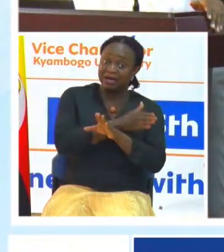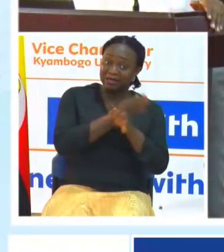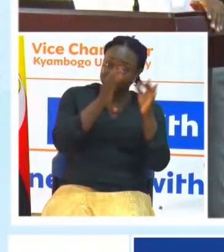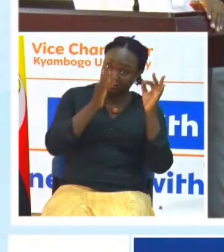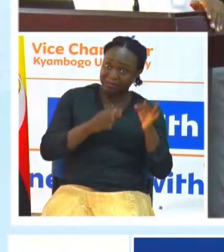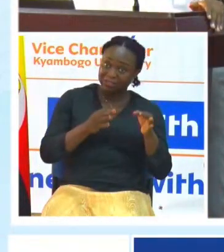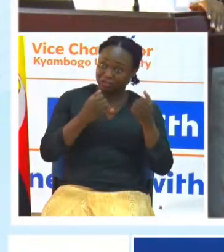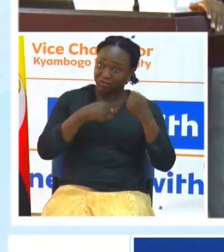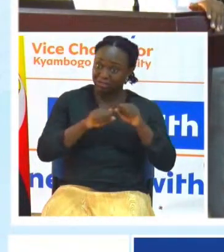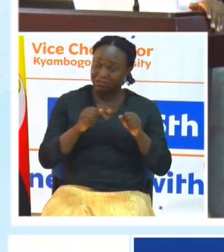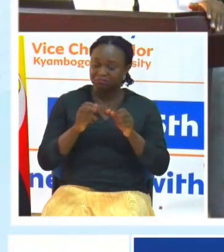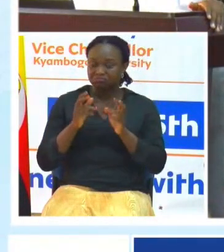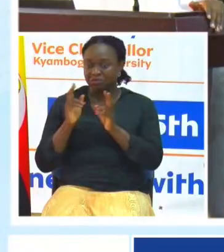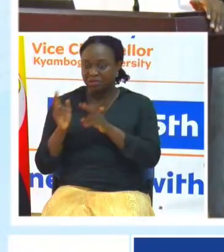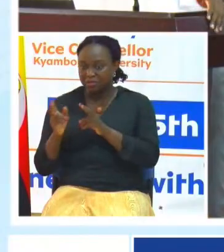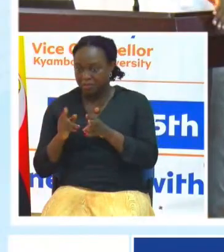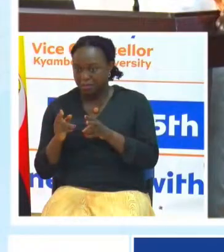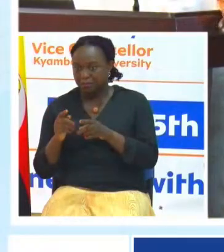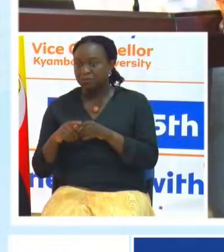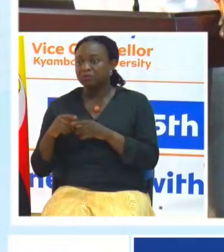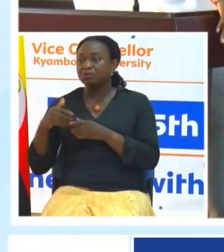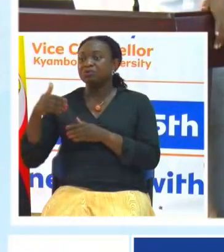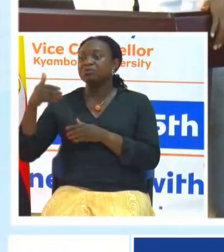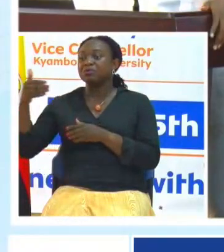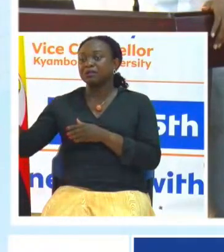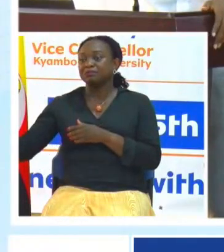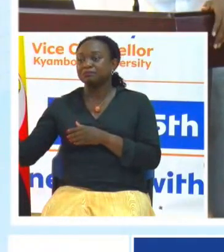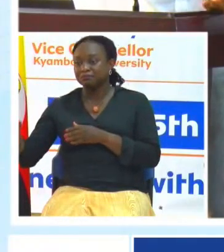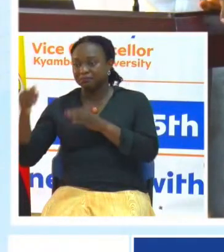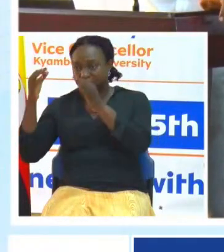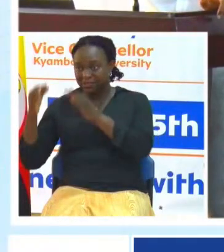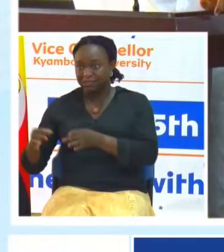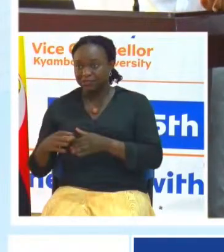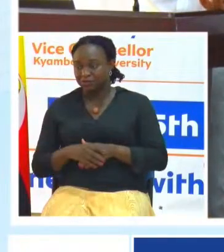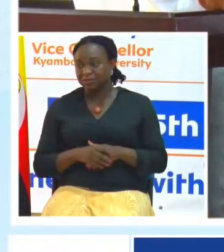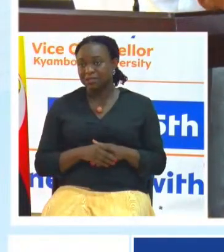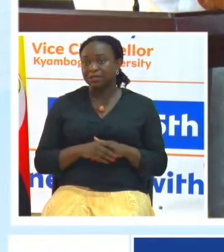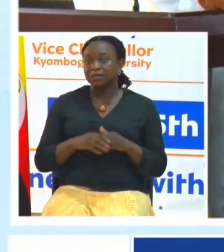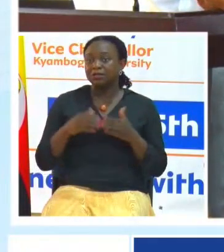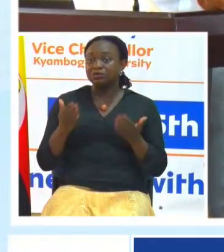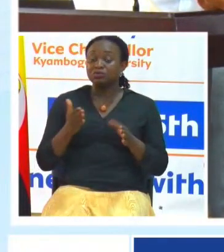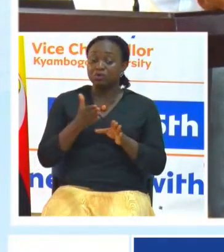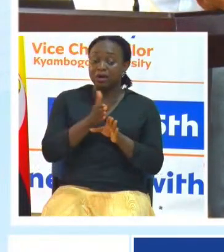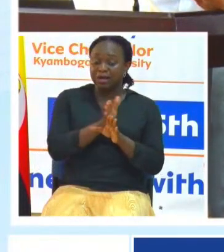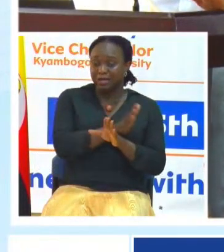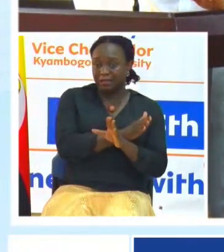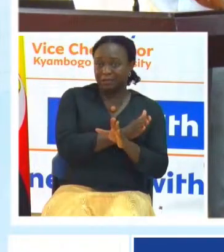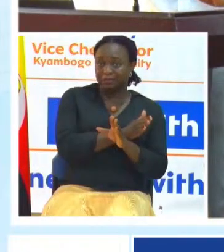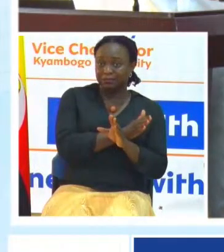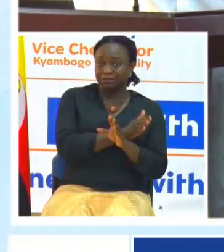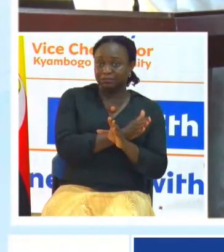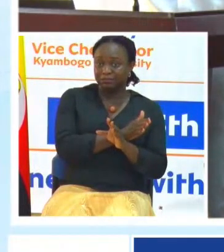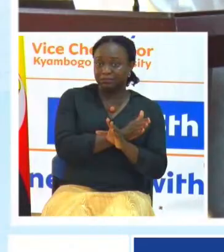action, regular decision, and rolling decision. So, the early decision